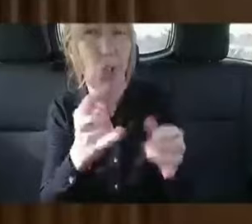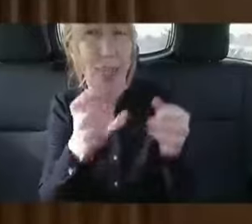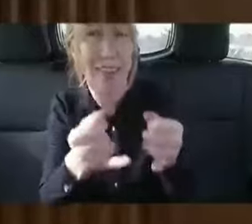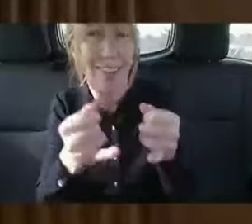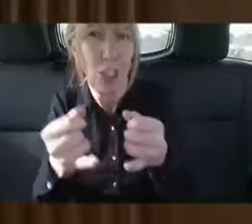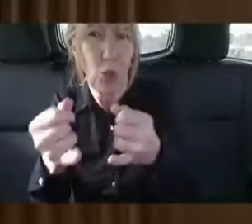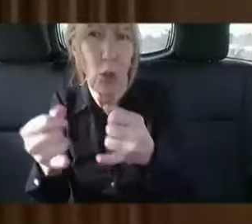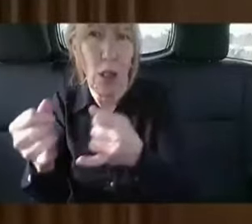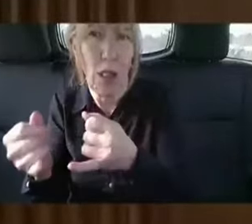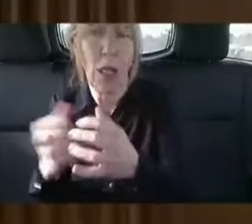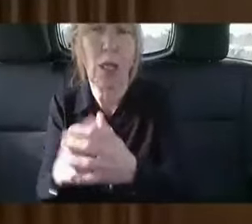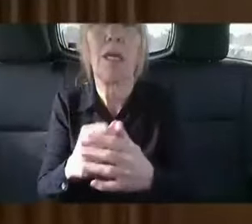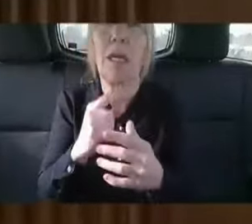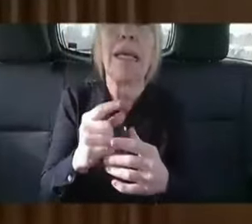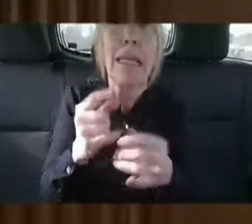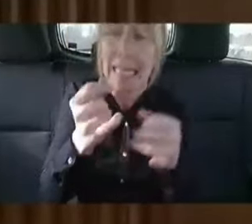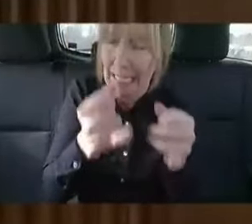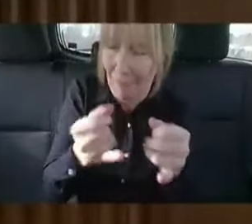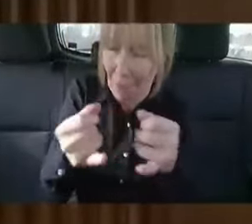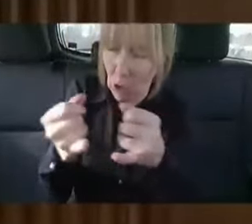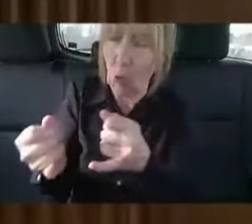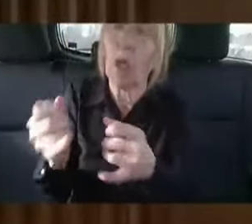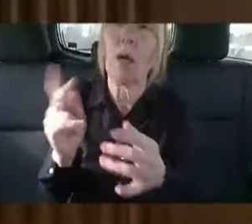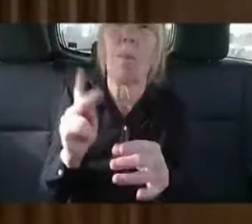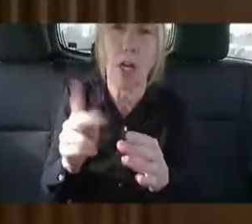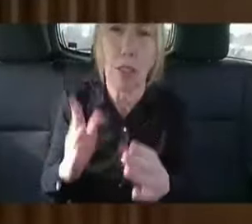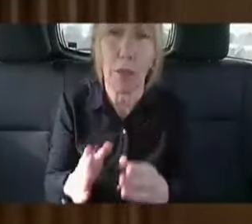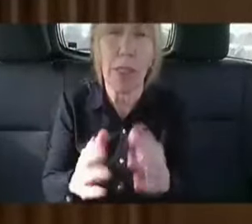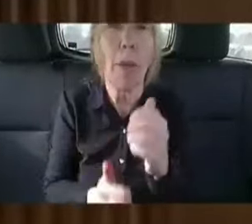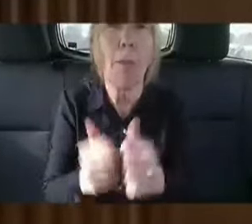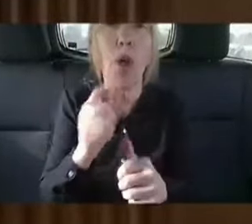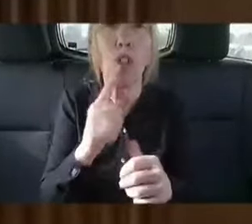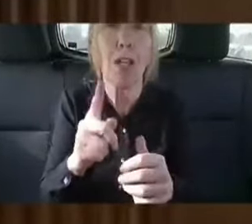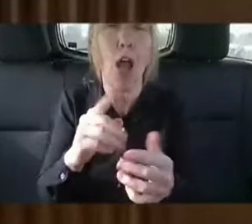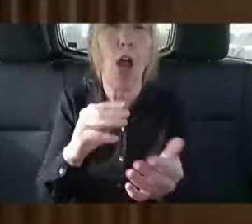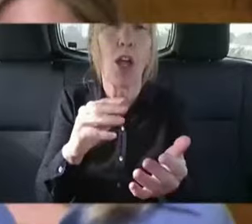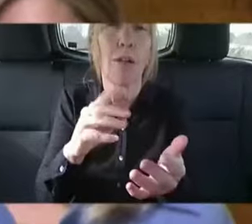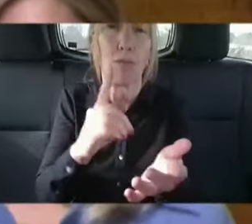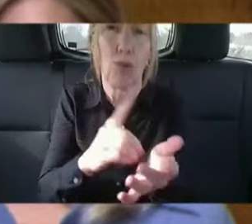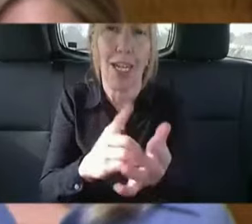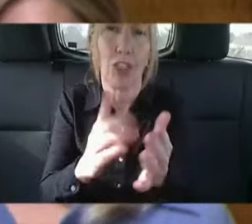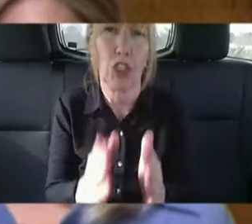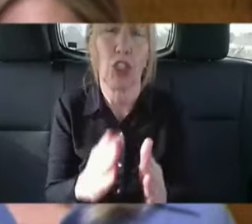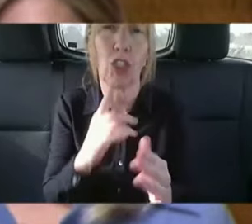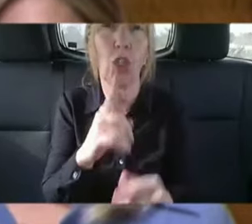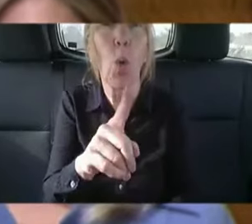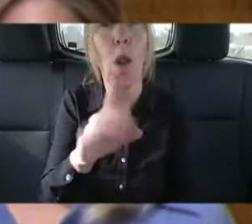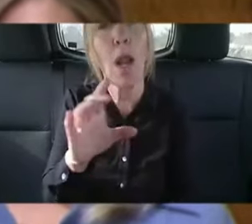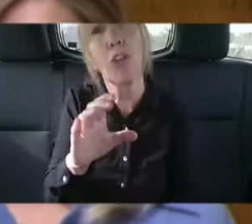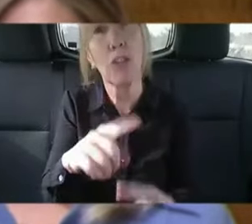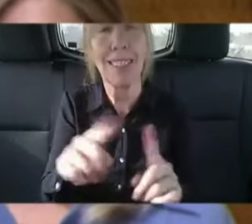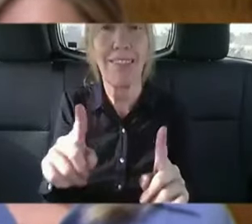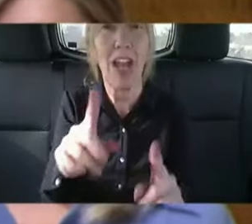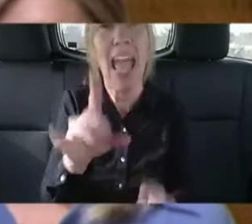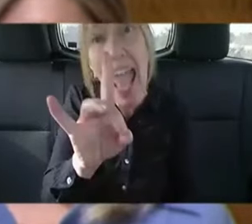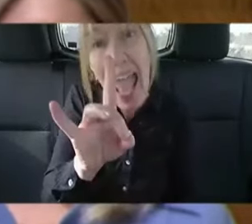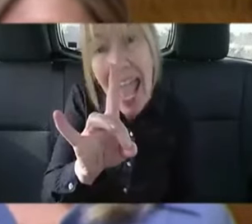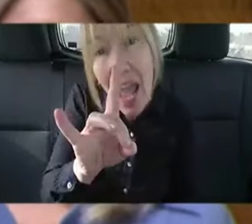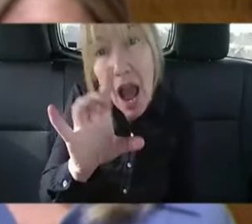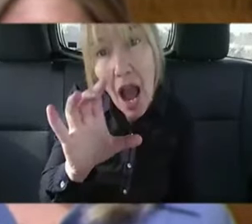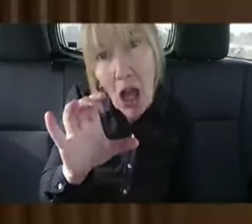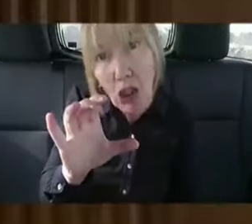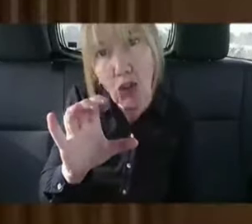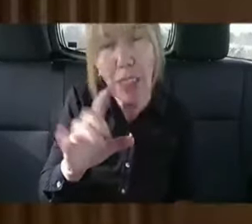Individual participants, and the majority are practitioners. So 100 different doctors. 800. 800, I'm sorry, I missed.